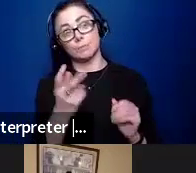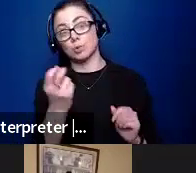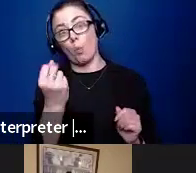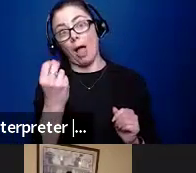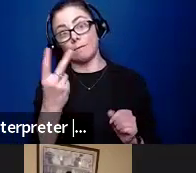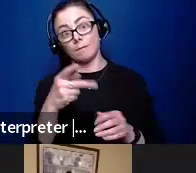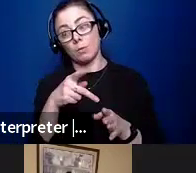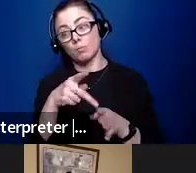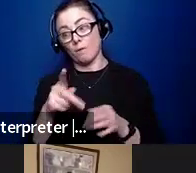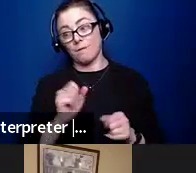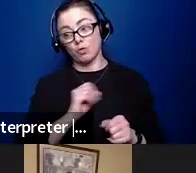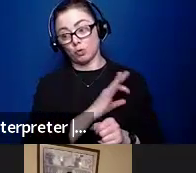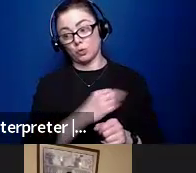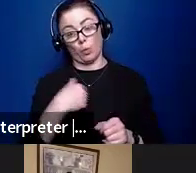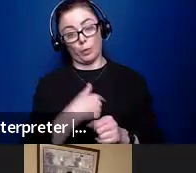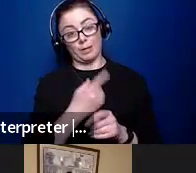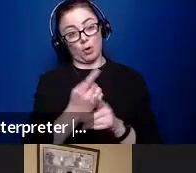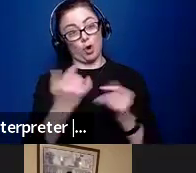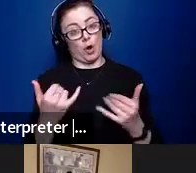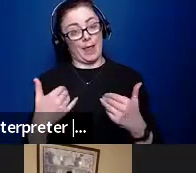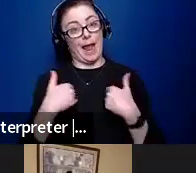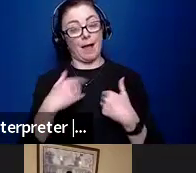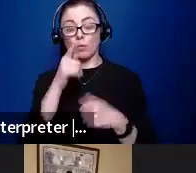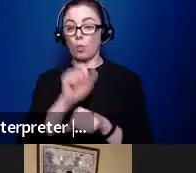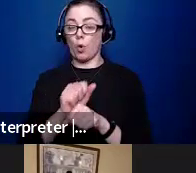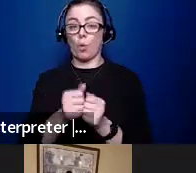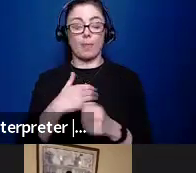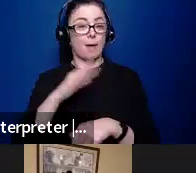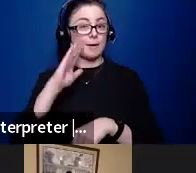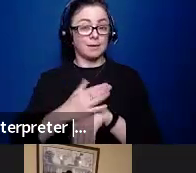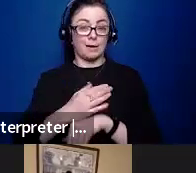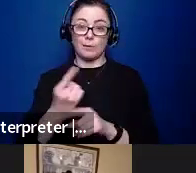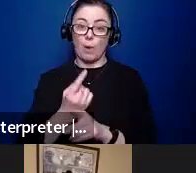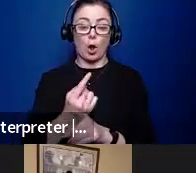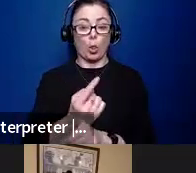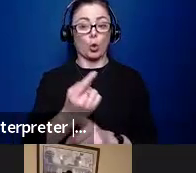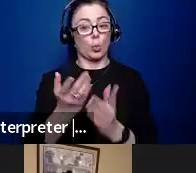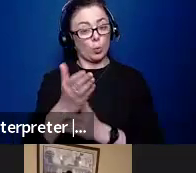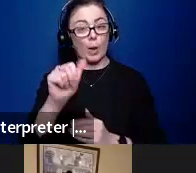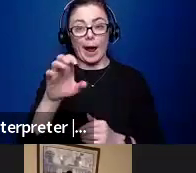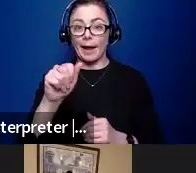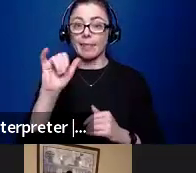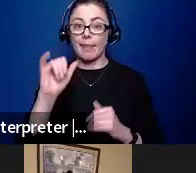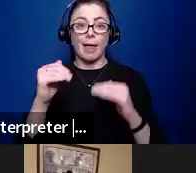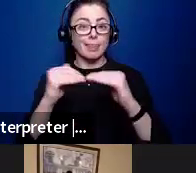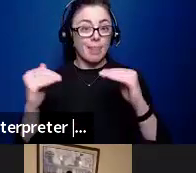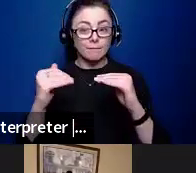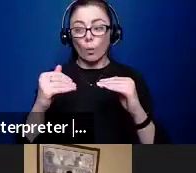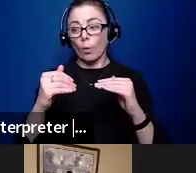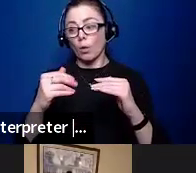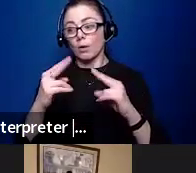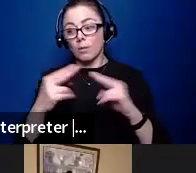have that work with my son on a regular basis through AEA, the level and quality of care that he is going to